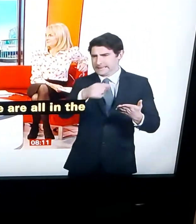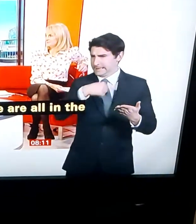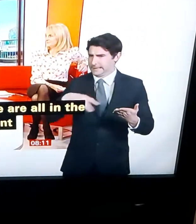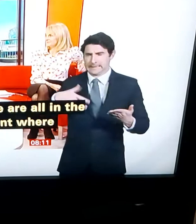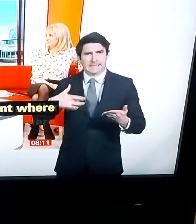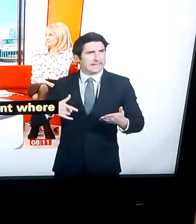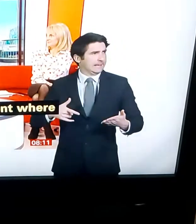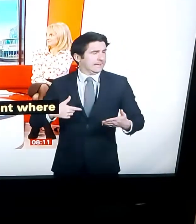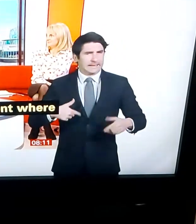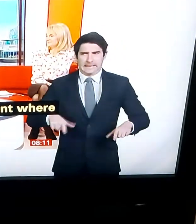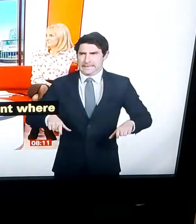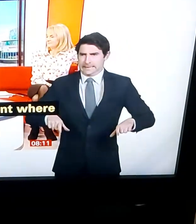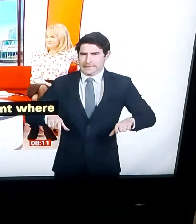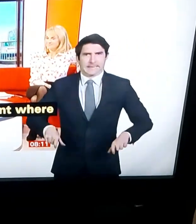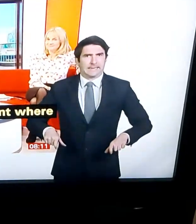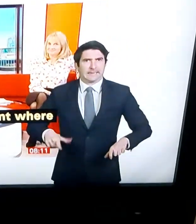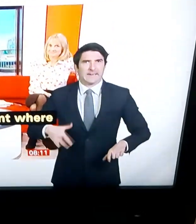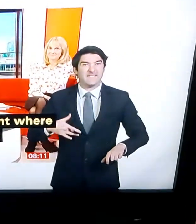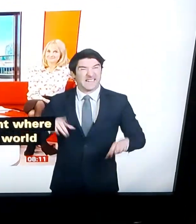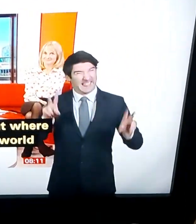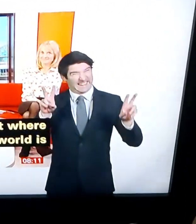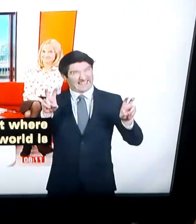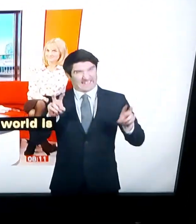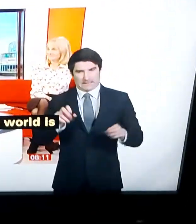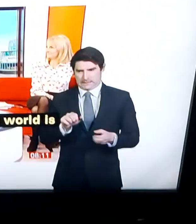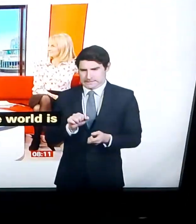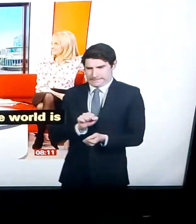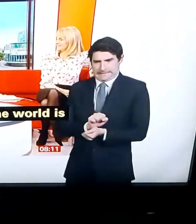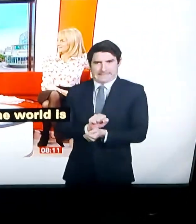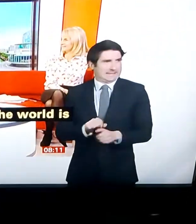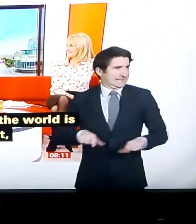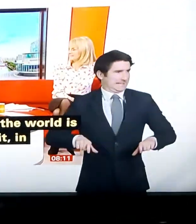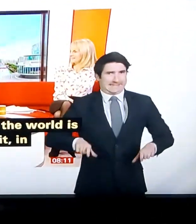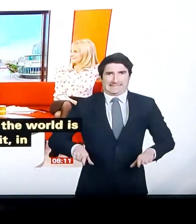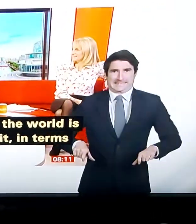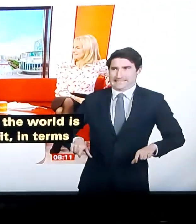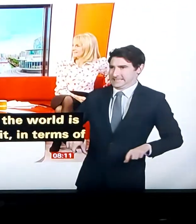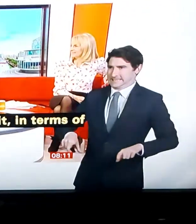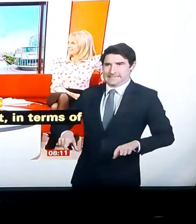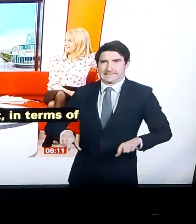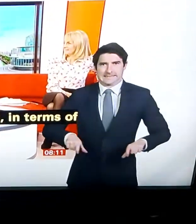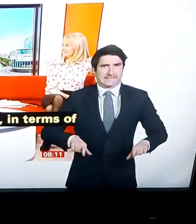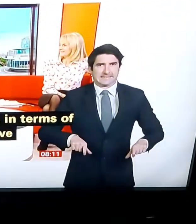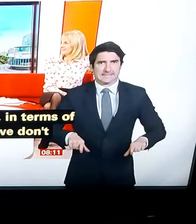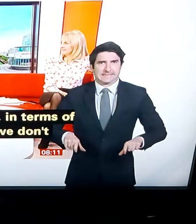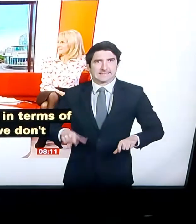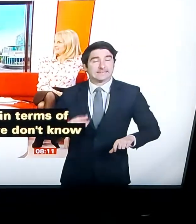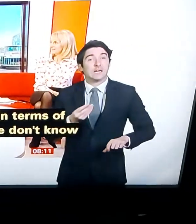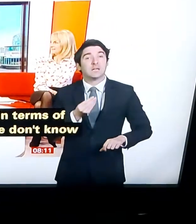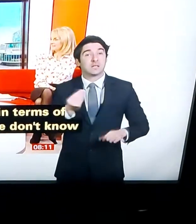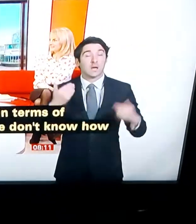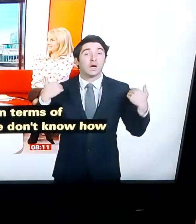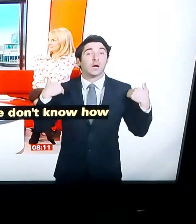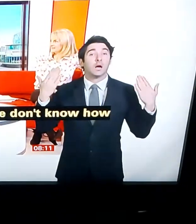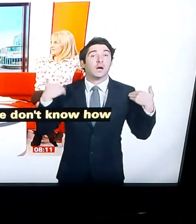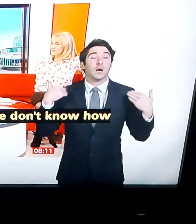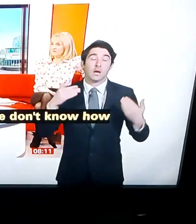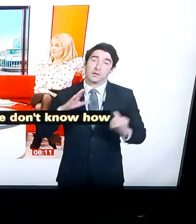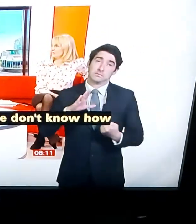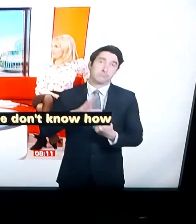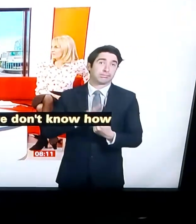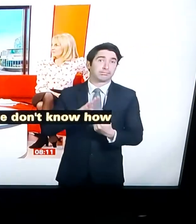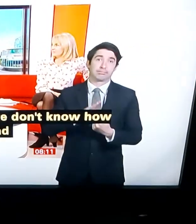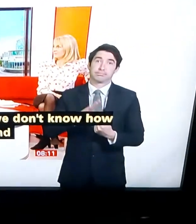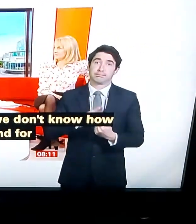the world's sort of closed in a little bit, hasn't it? In terms of being in lockdown, we don't exactly know how long that's going to last. And for some people, exercising is so important